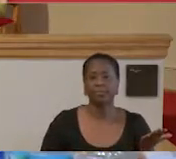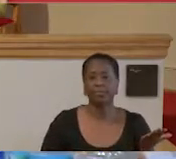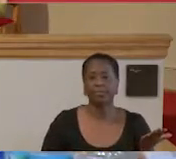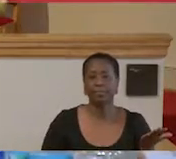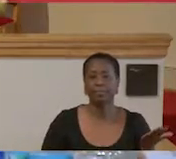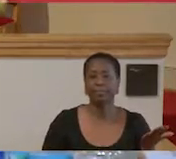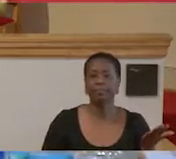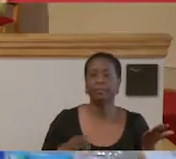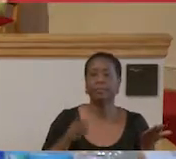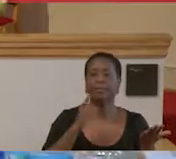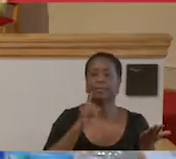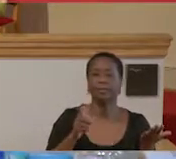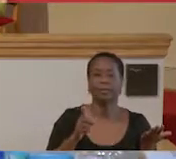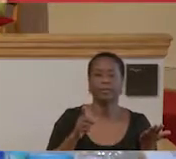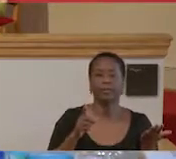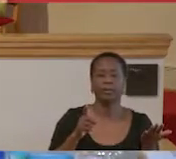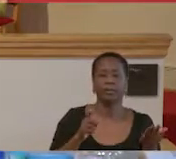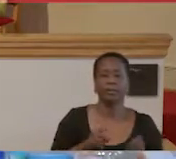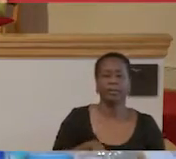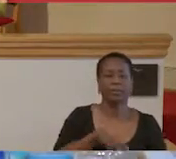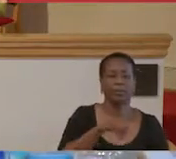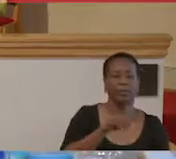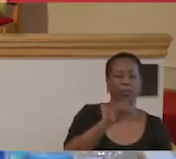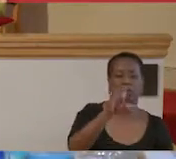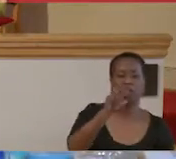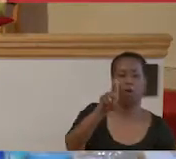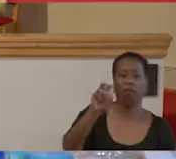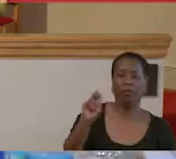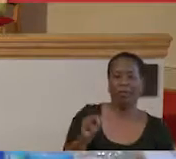candidates says, 2 Corinthians.